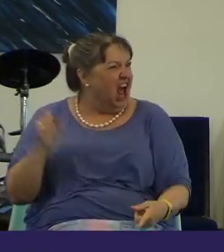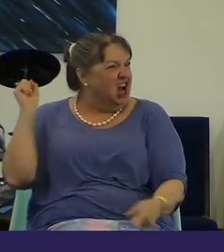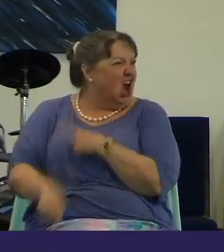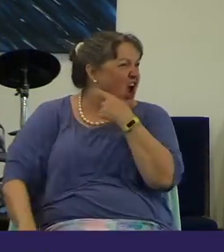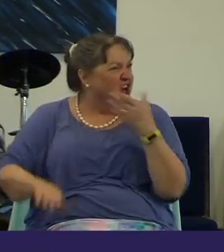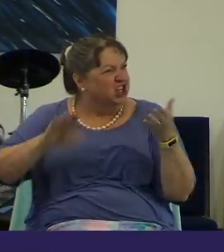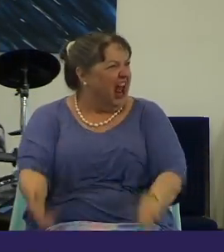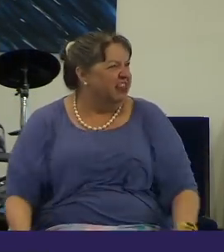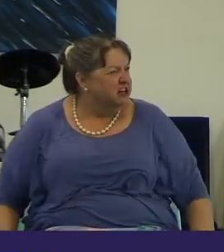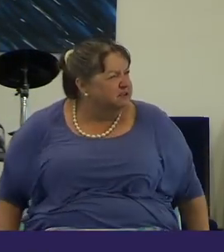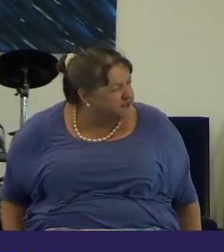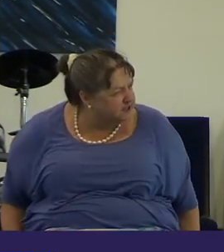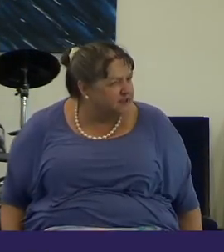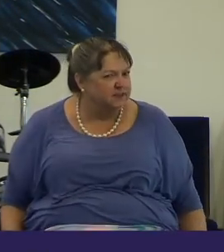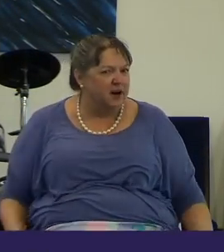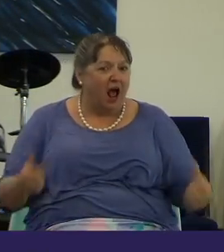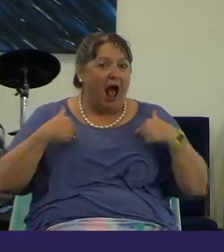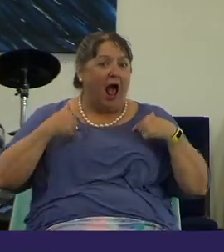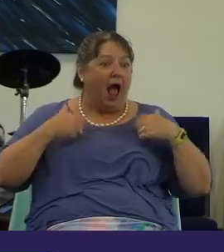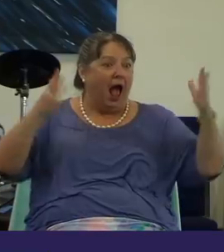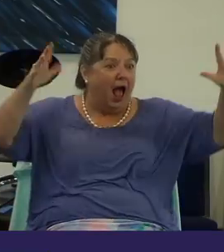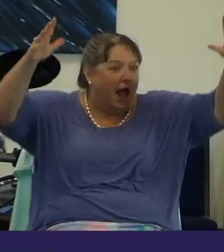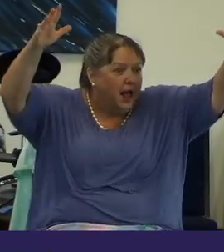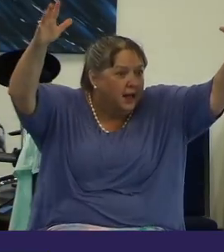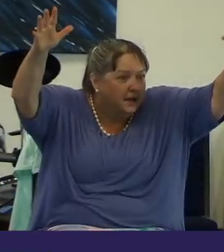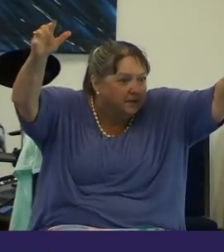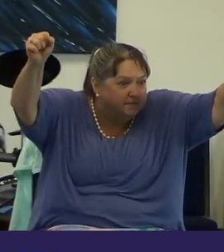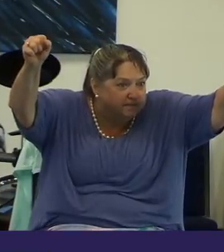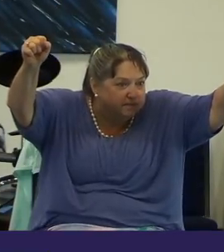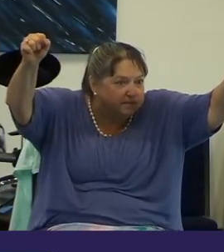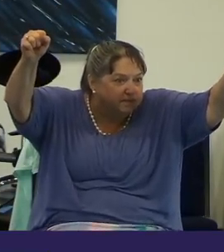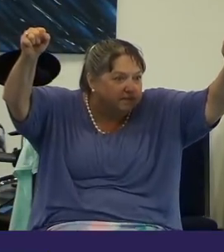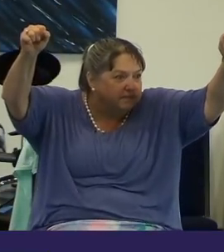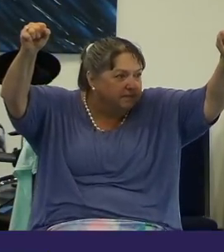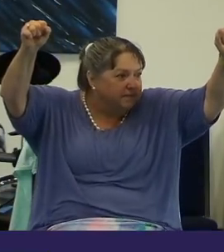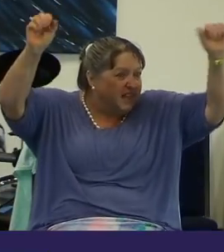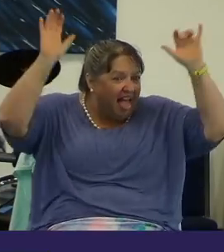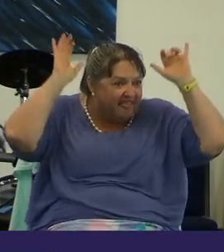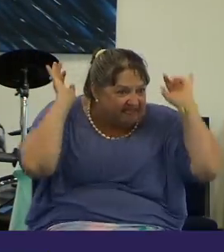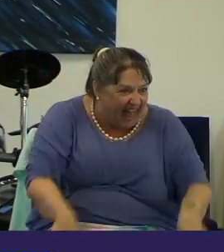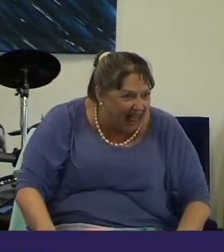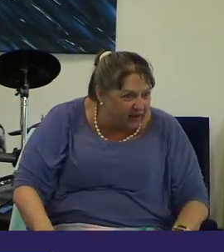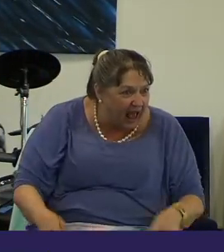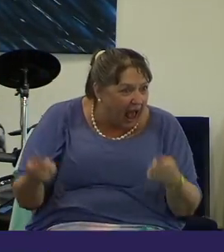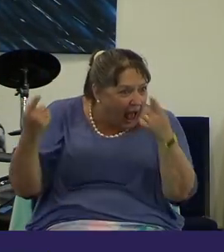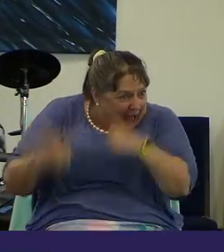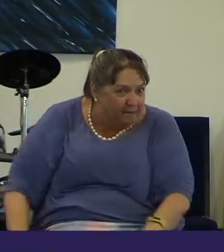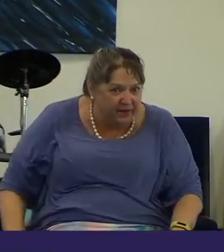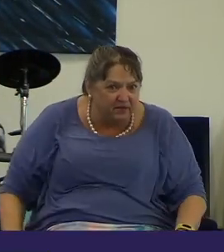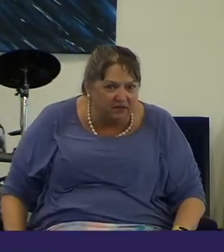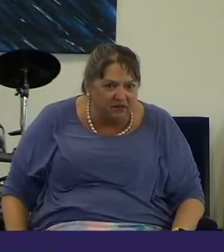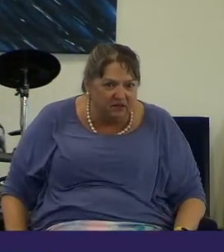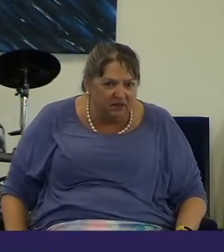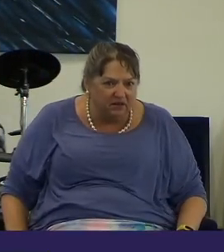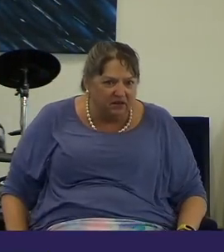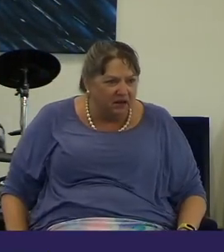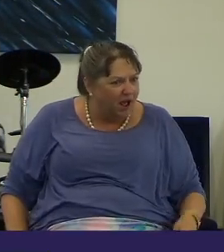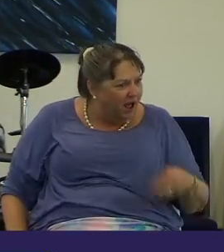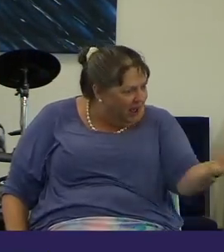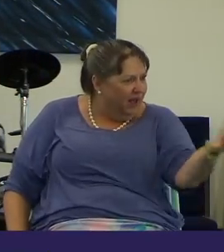I've conquered life. I am the giver of life. That's what it was like. Think about that. As Jesus